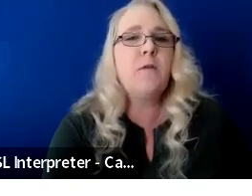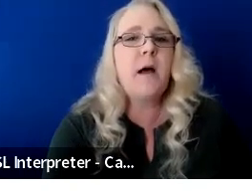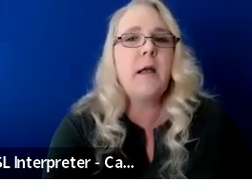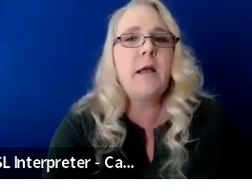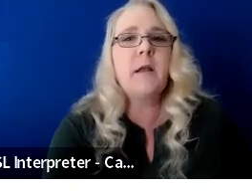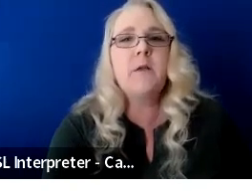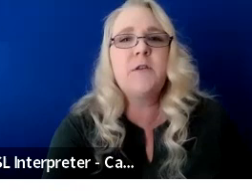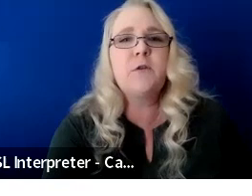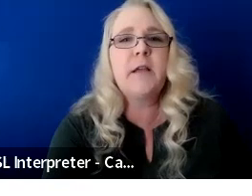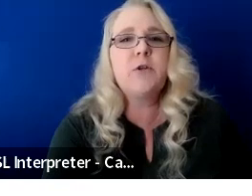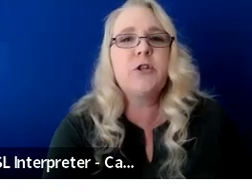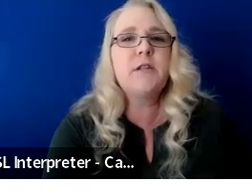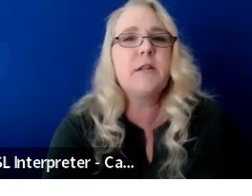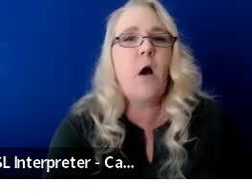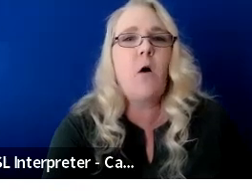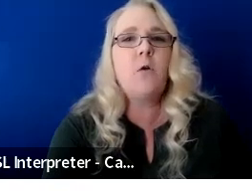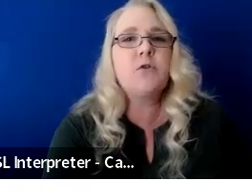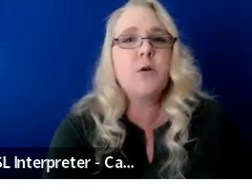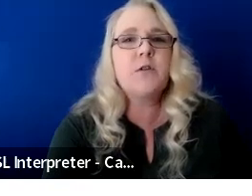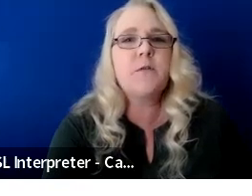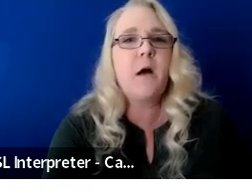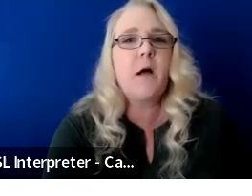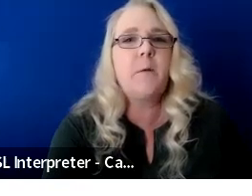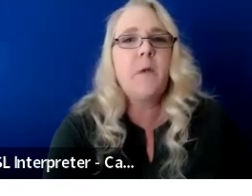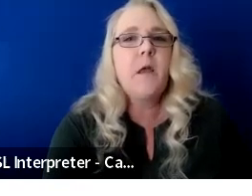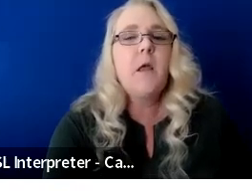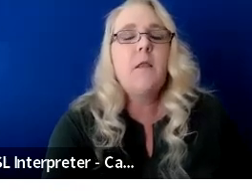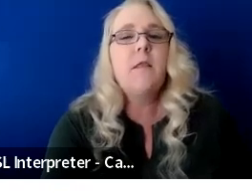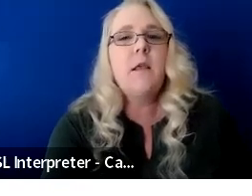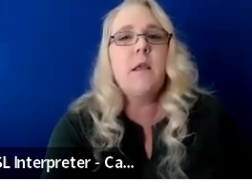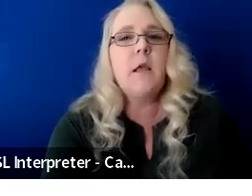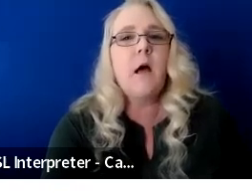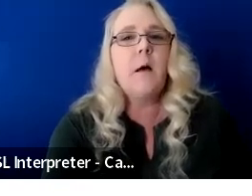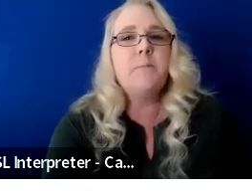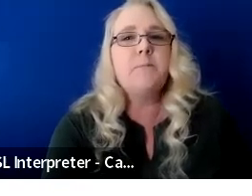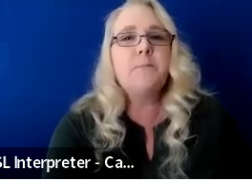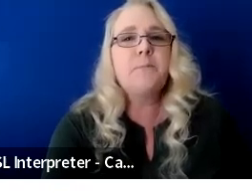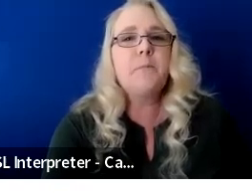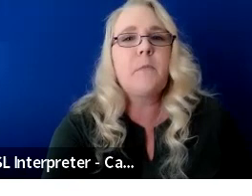we provide different languages in all sorts of the